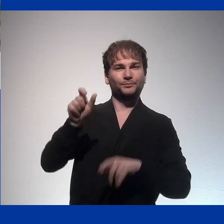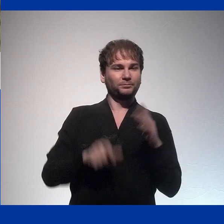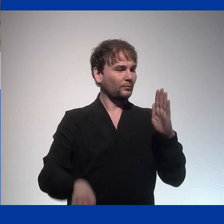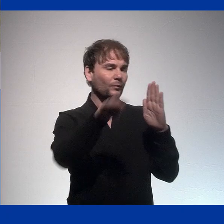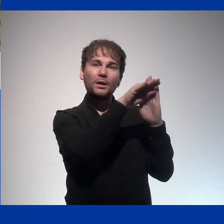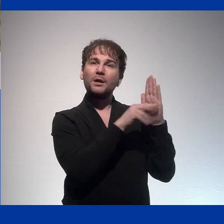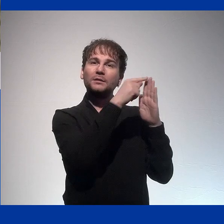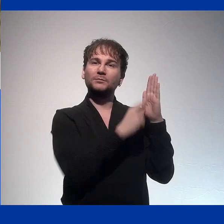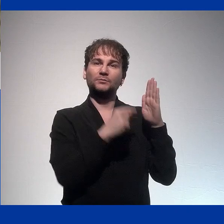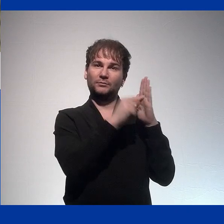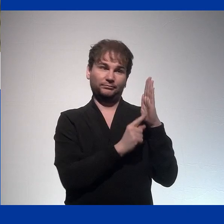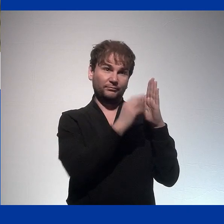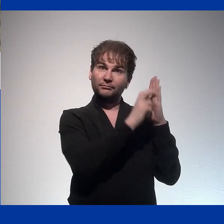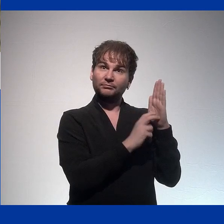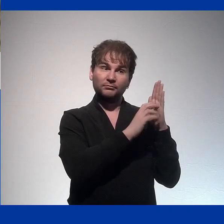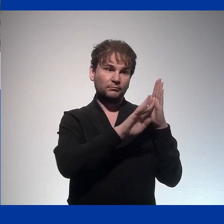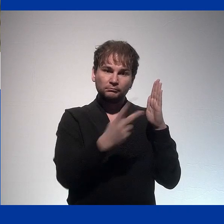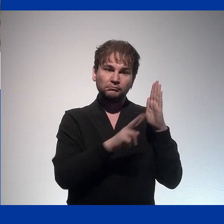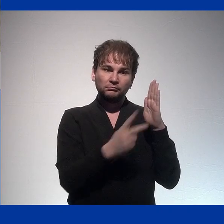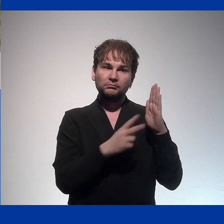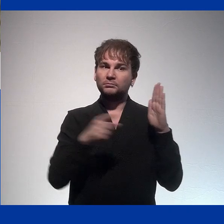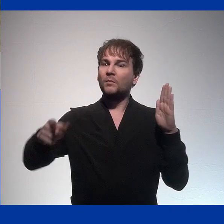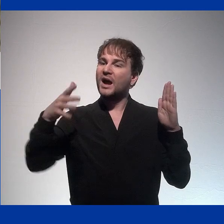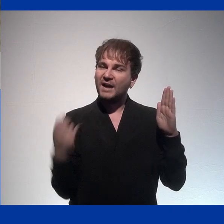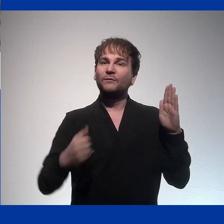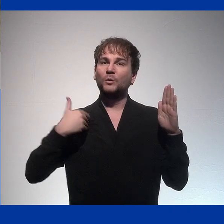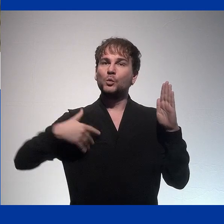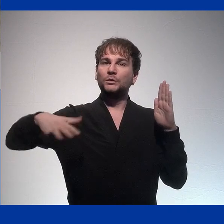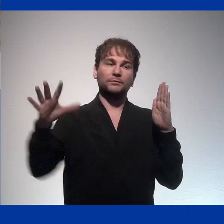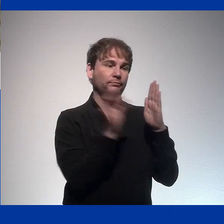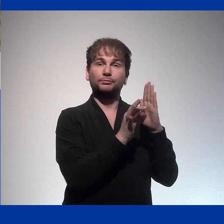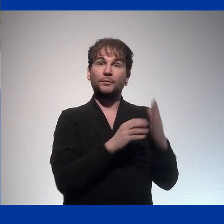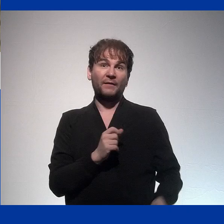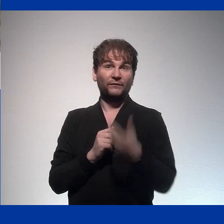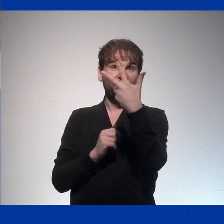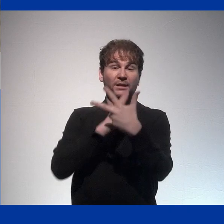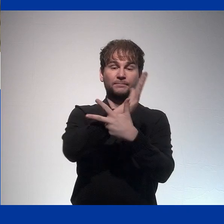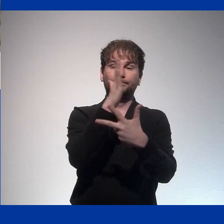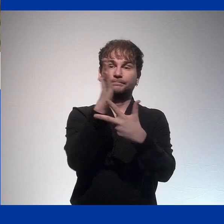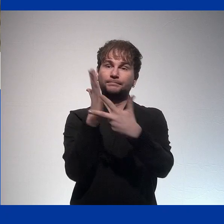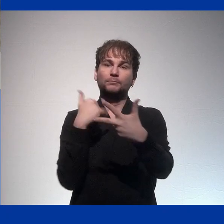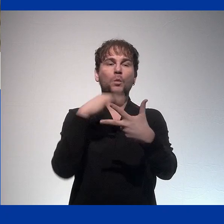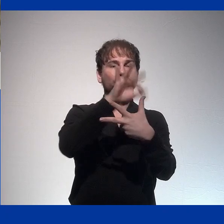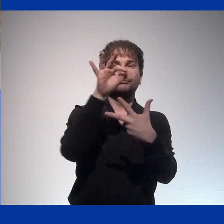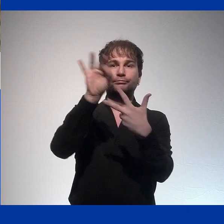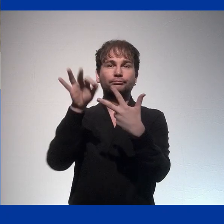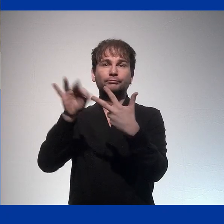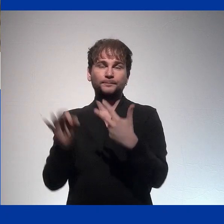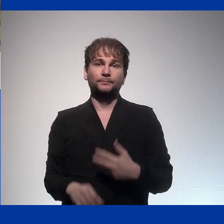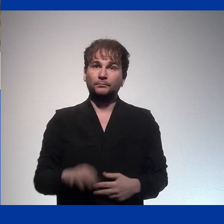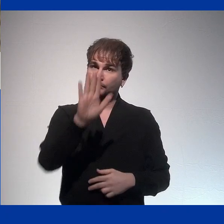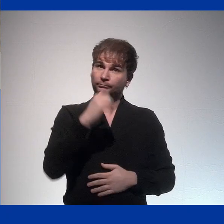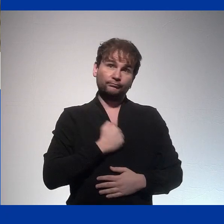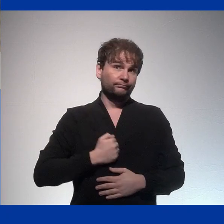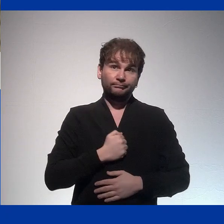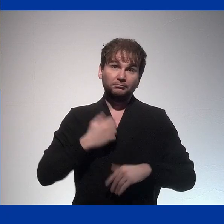very important. And I will say I'm sorry if I repeat myself, but I think it's really good to see that we have common messages